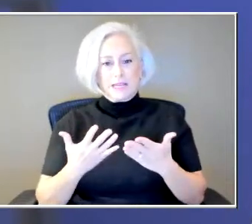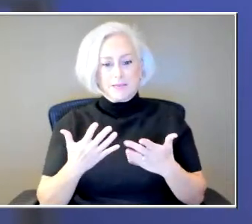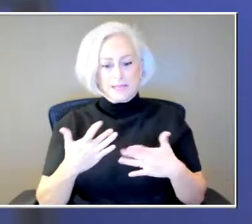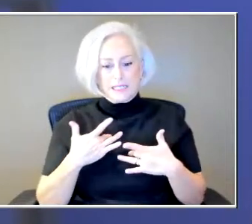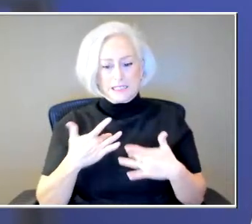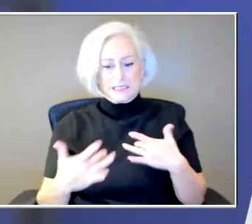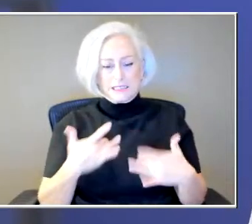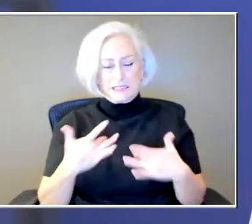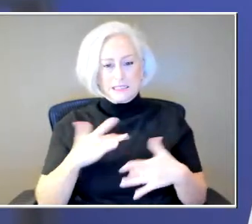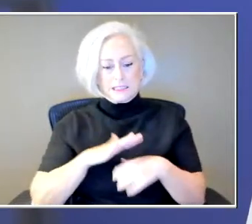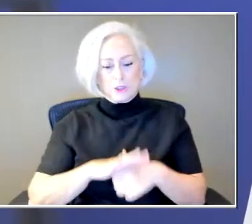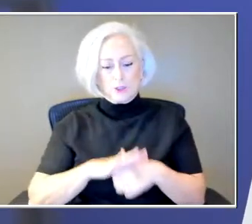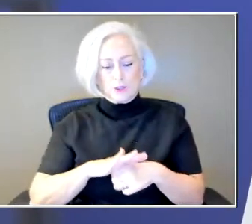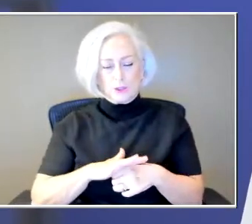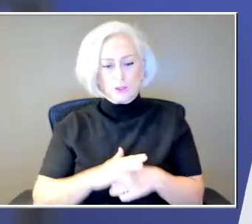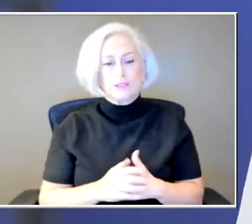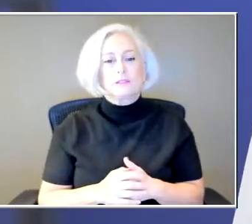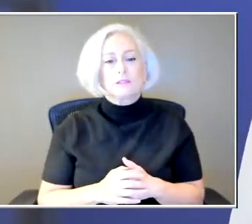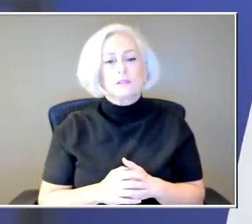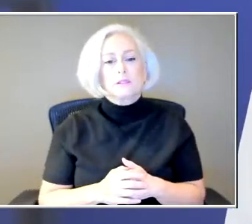off. There are other,